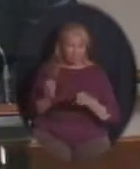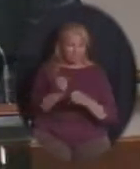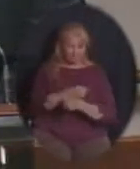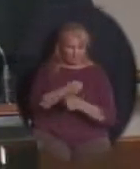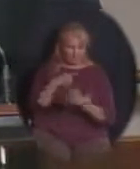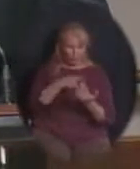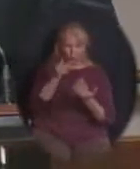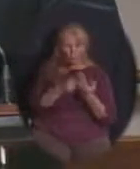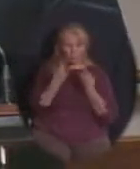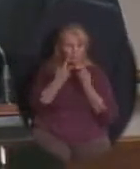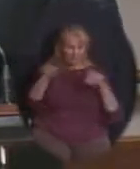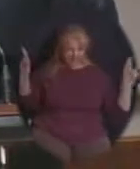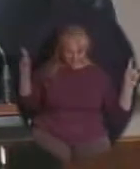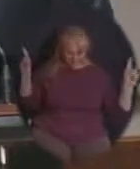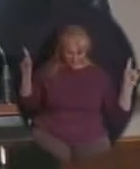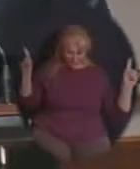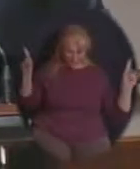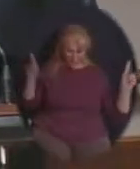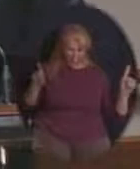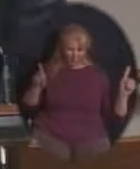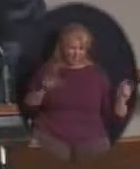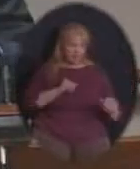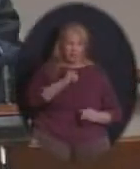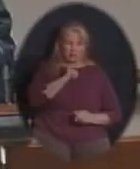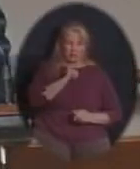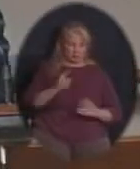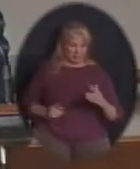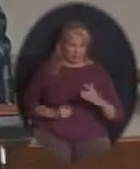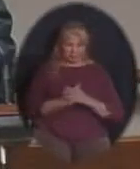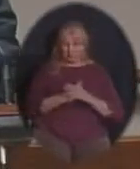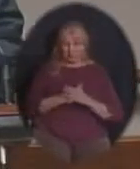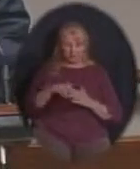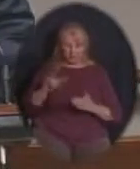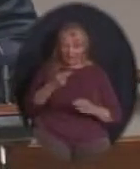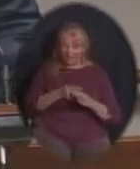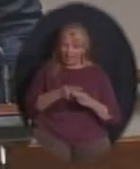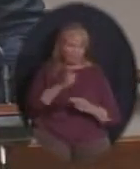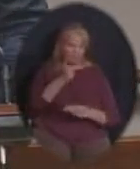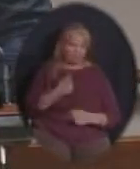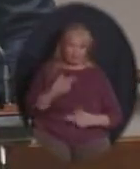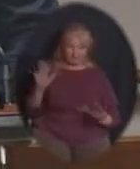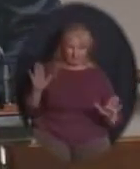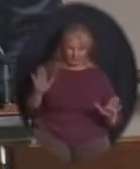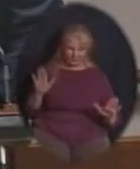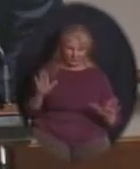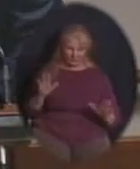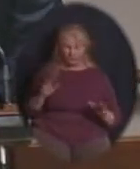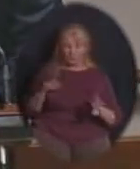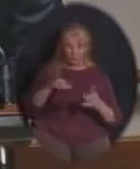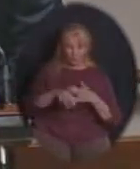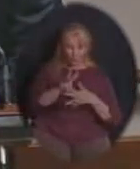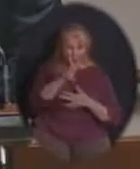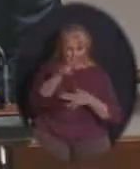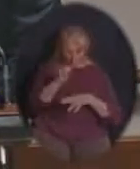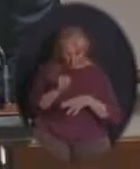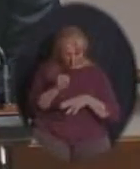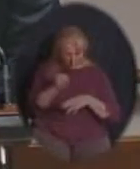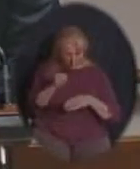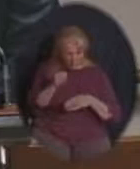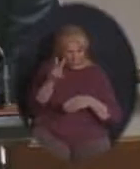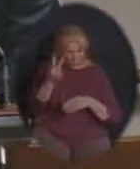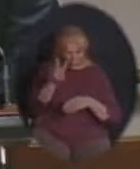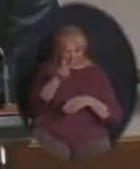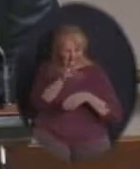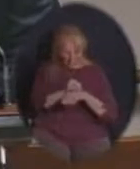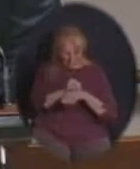program successful. Now, I did not come up with that name, by the way. Many thanks to the Olathe Walmart store, store manager Bruce Hovey, and the